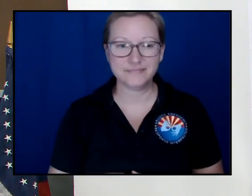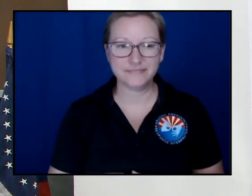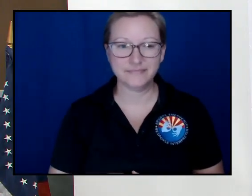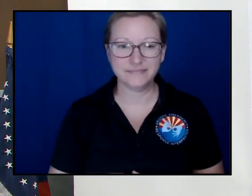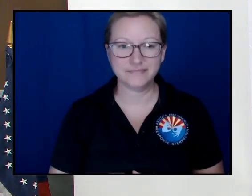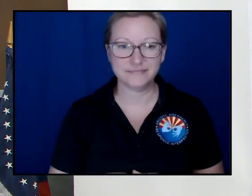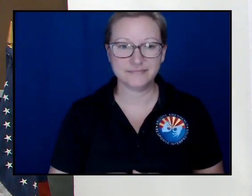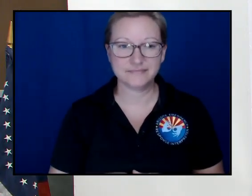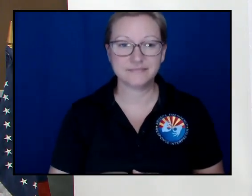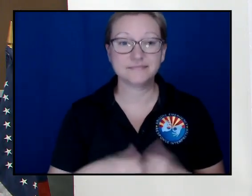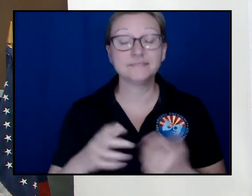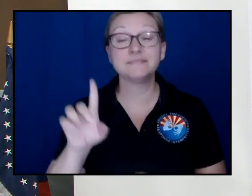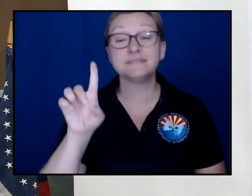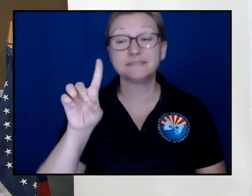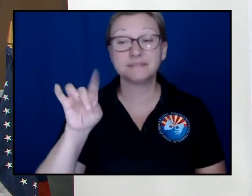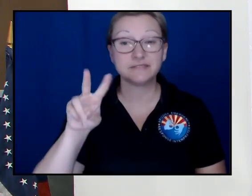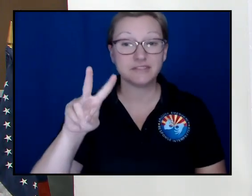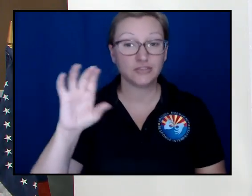Division Charlie,